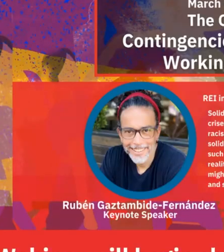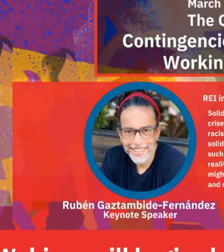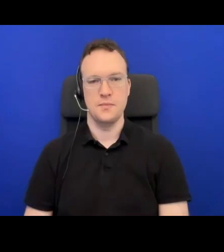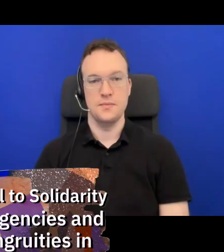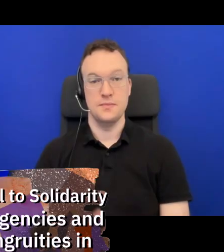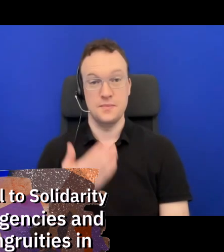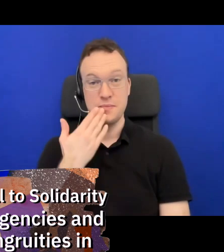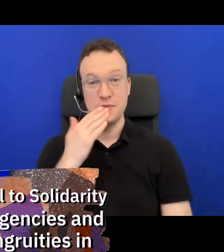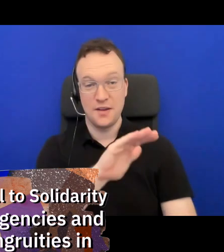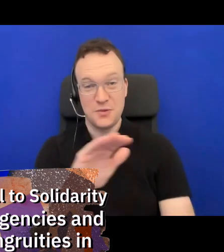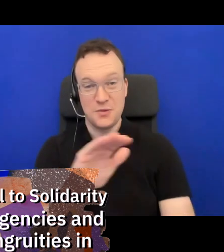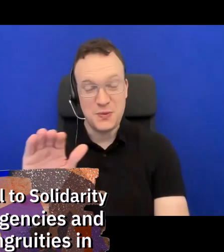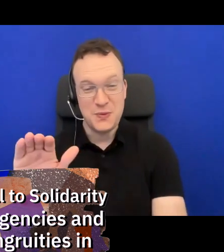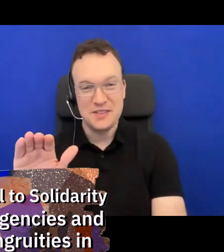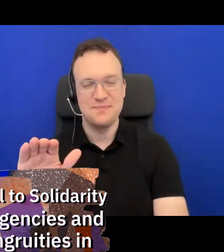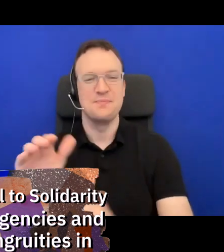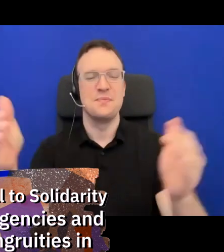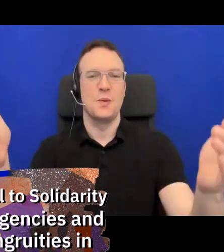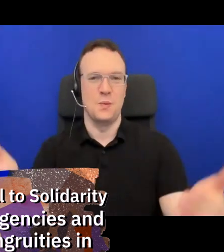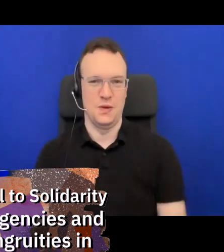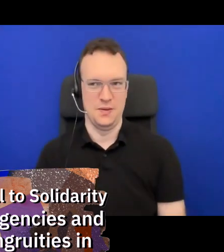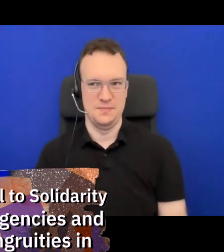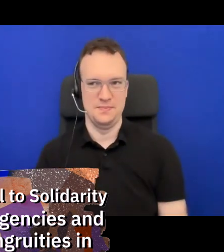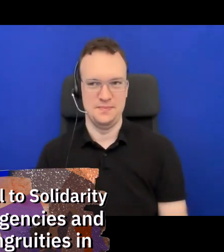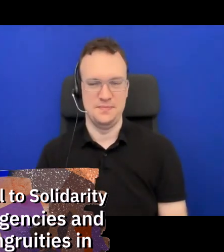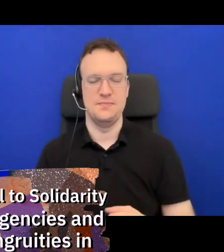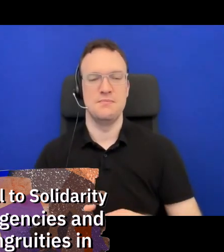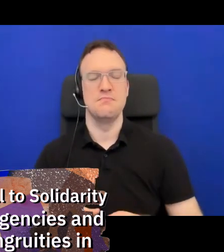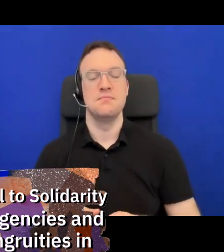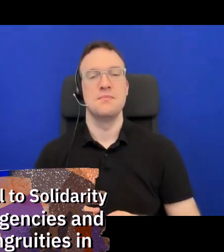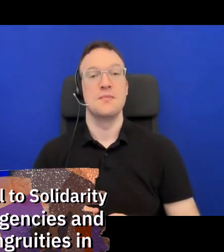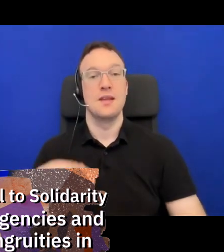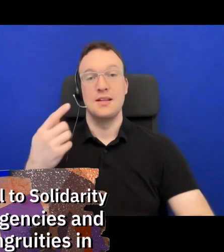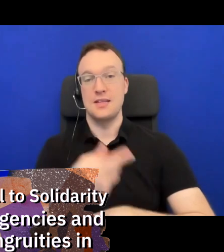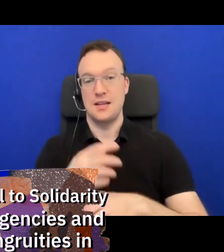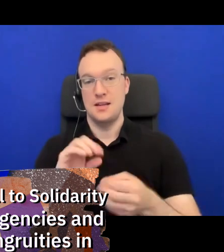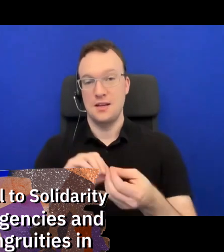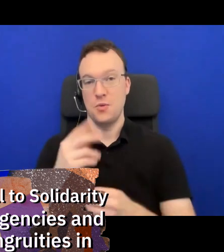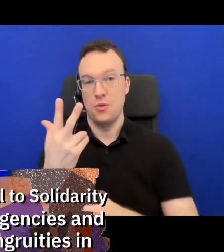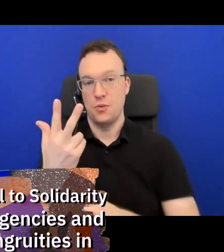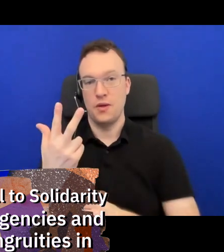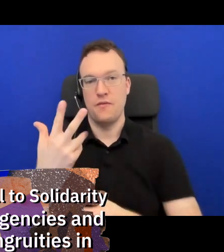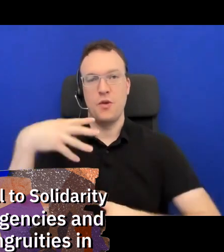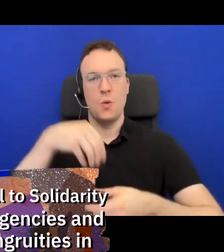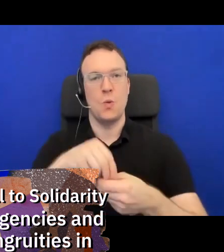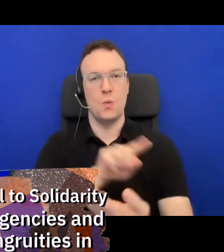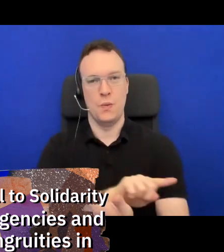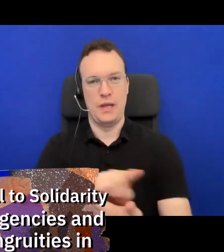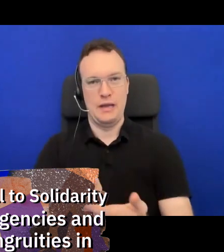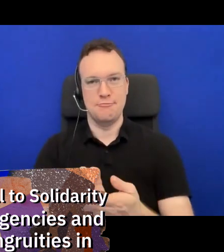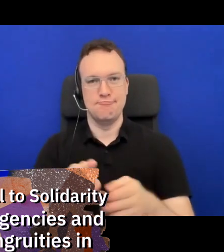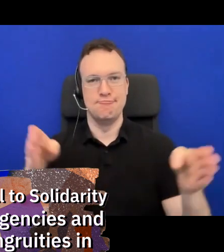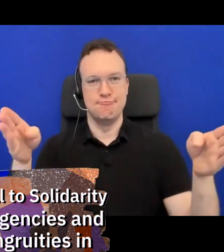Good afternoon, everyone, and welcome to day three of Inclusion Week.